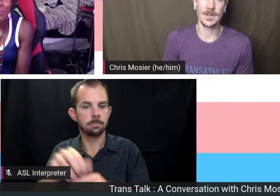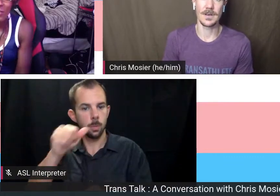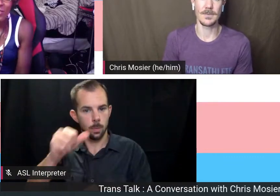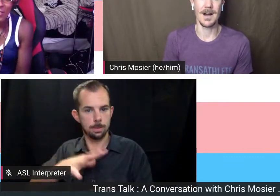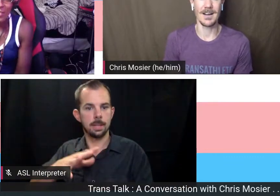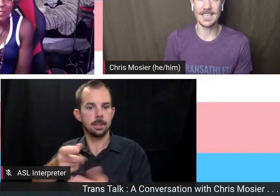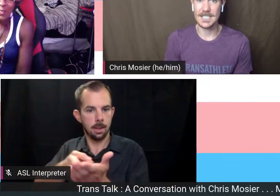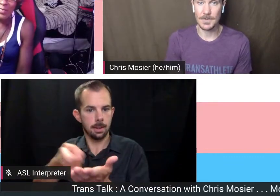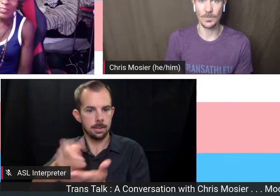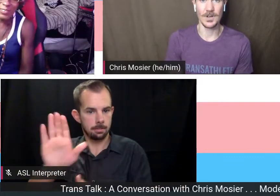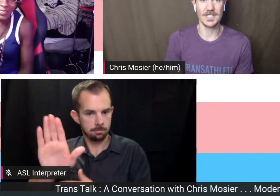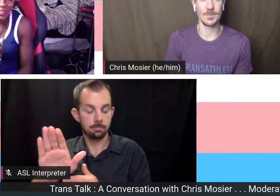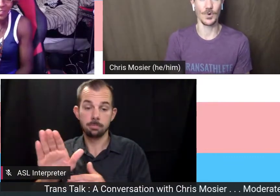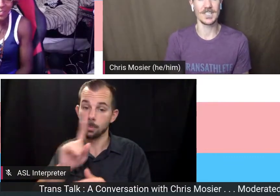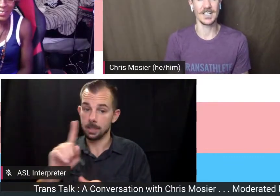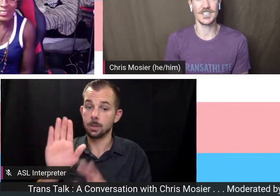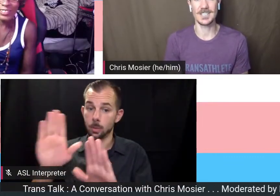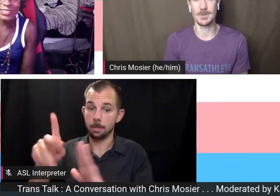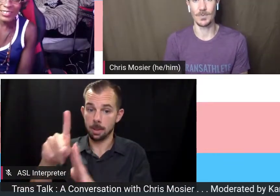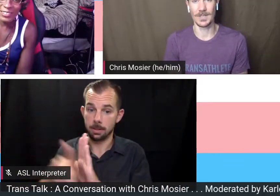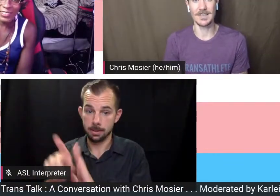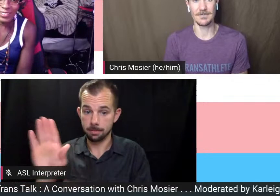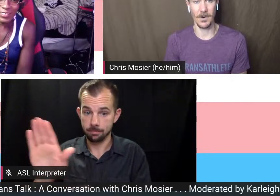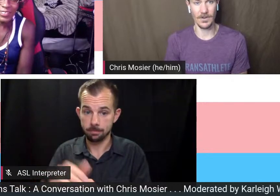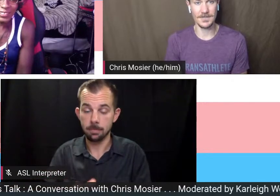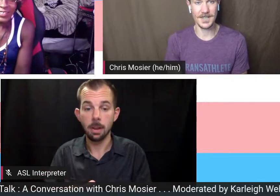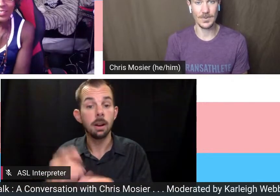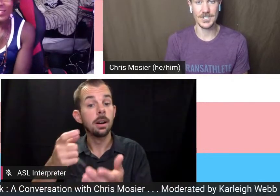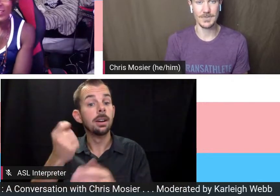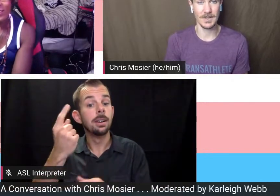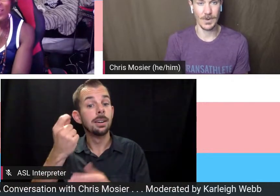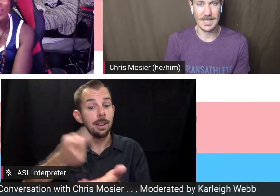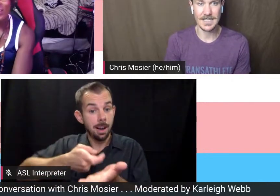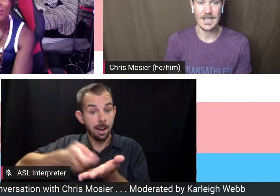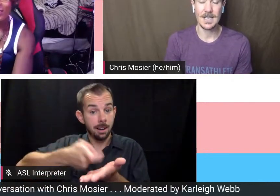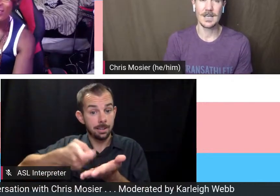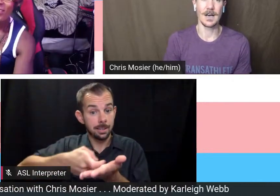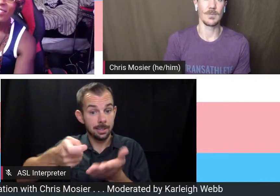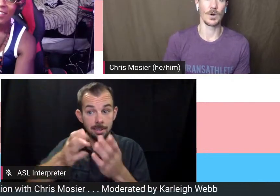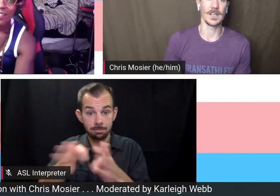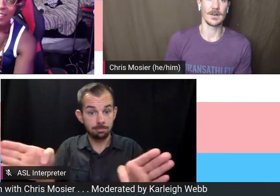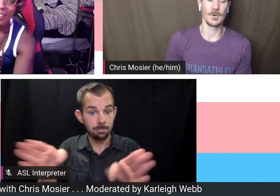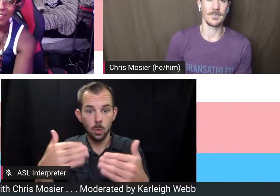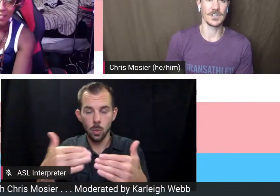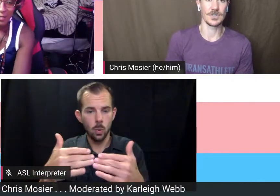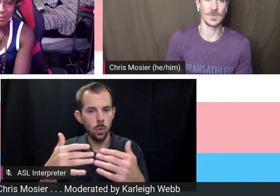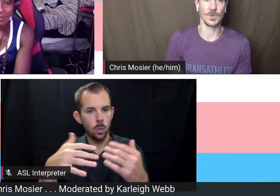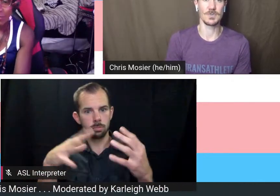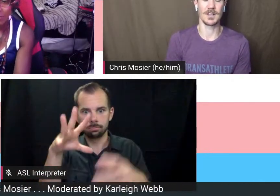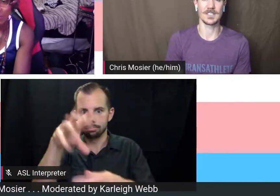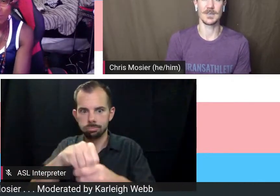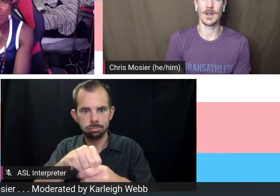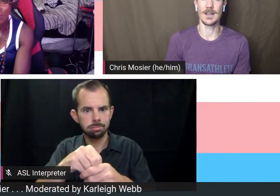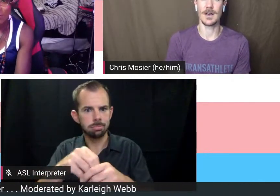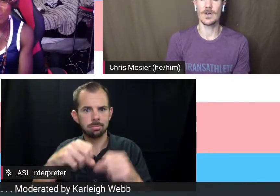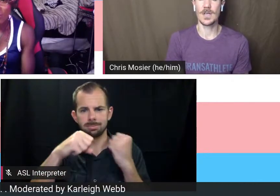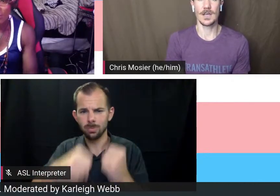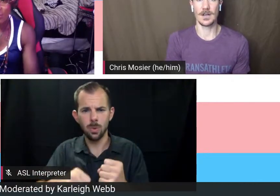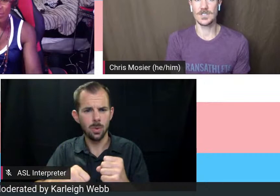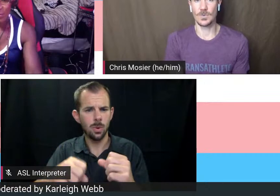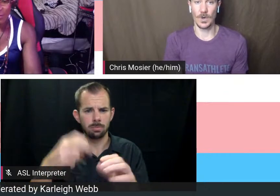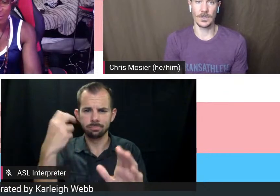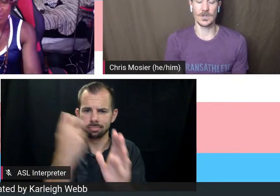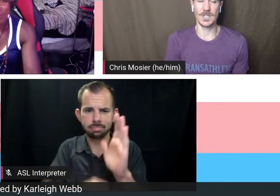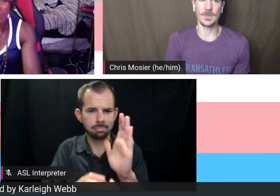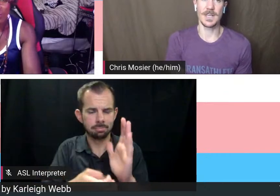great one. Hockey has been one of the sports, actually, that's been really involved, which has been great. I'm working on a professional sports policy right now.